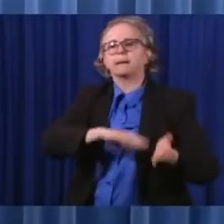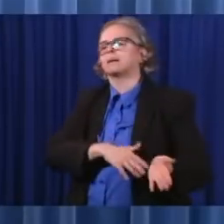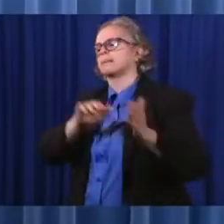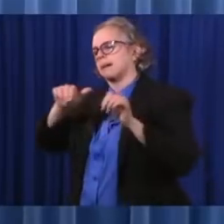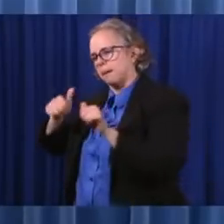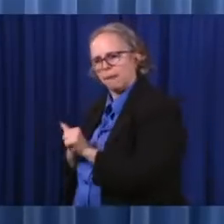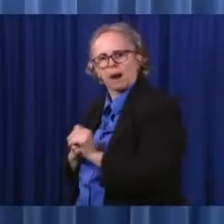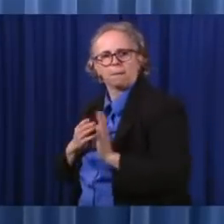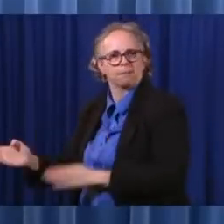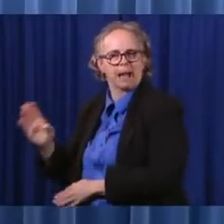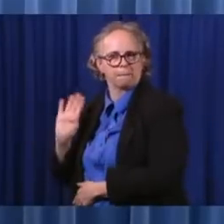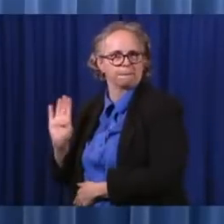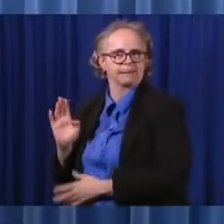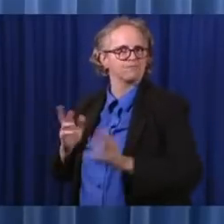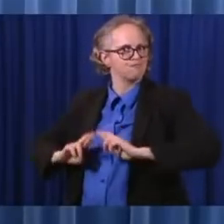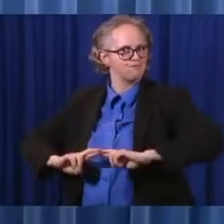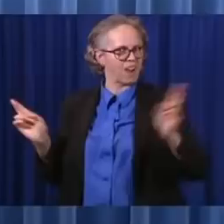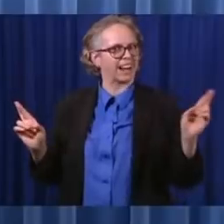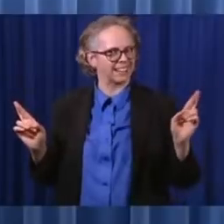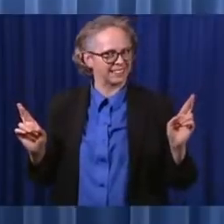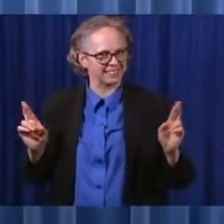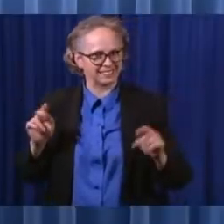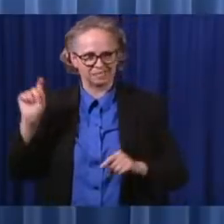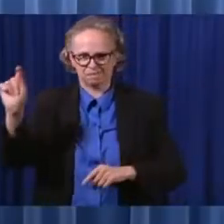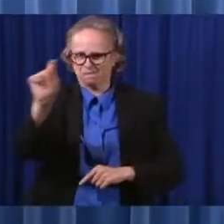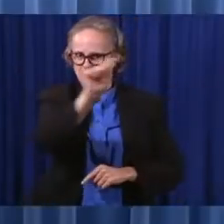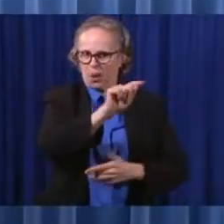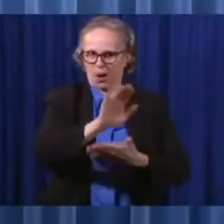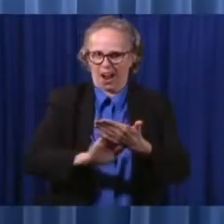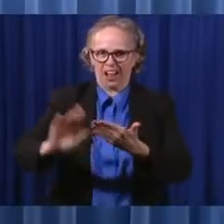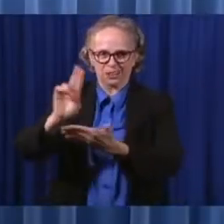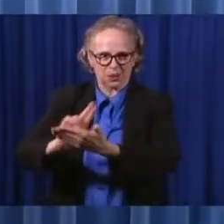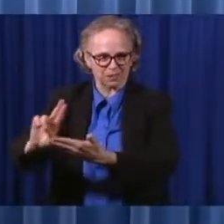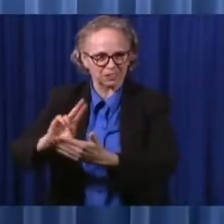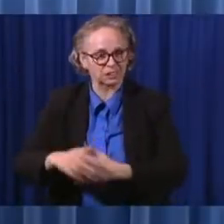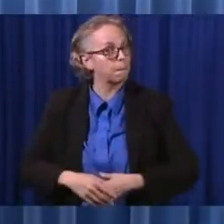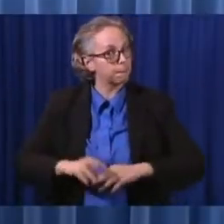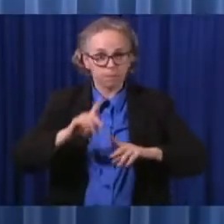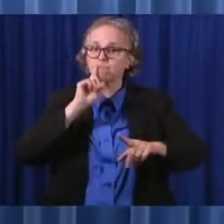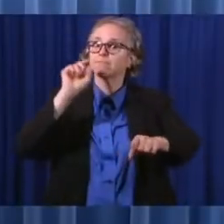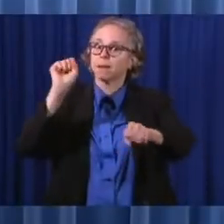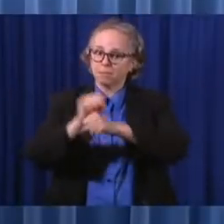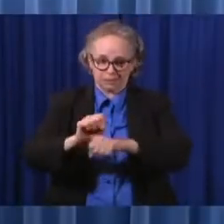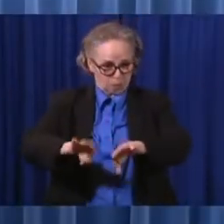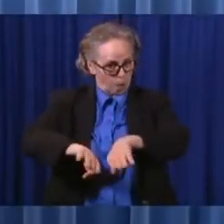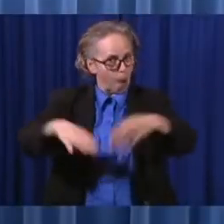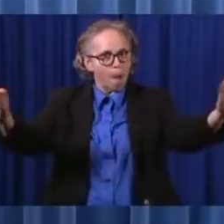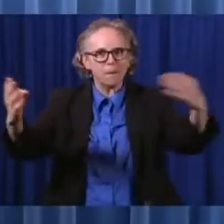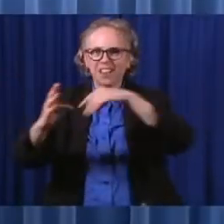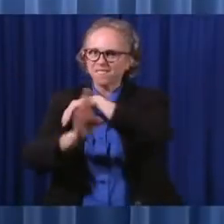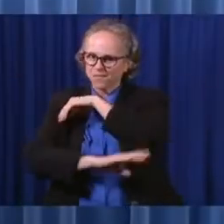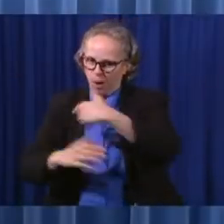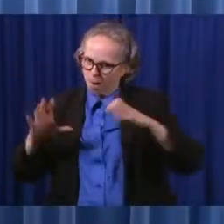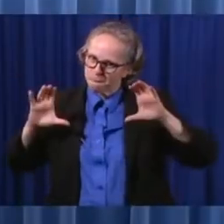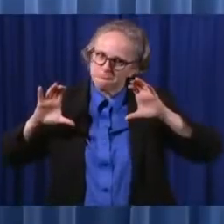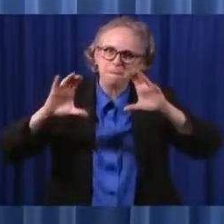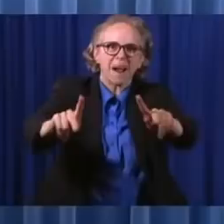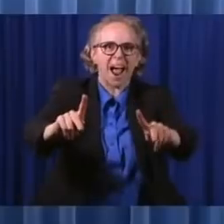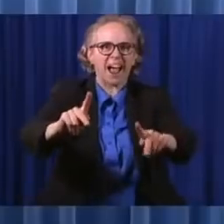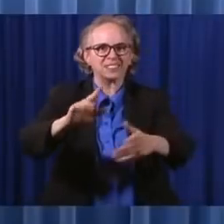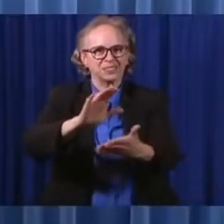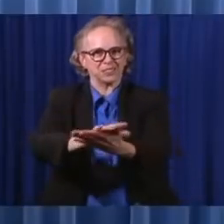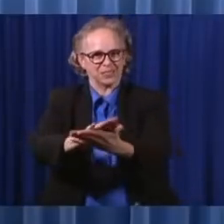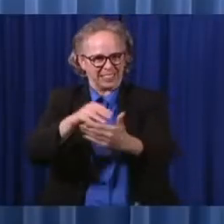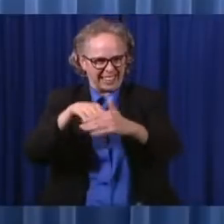again. And I'm very proud of the work that they are doing. We in the governor's office will continue to work with them and serve